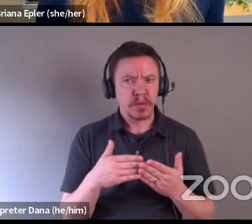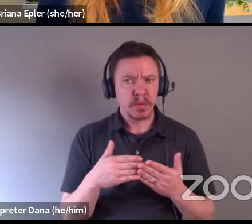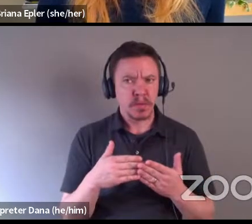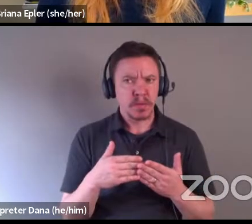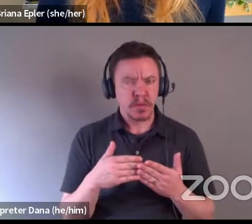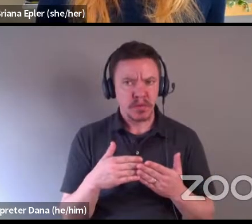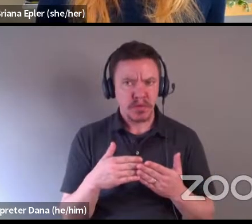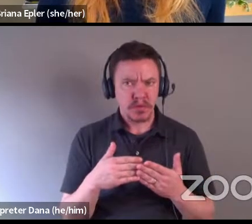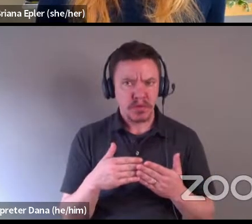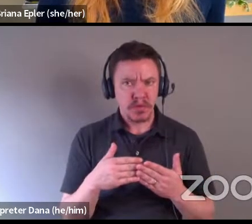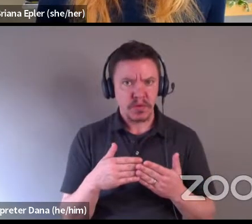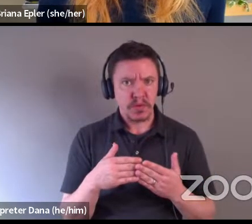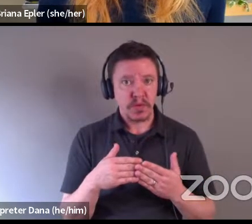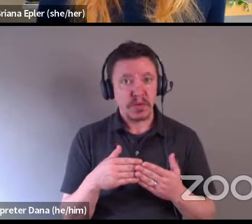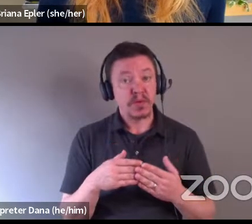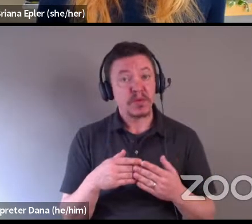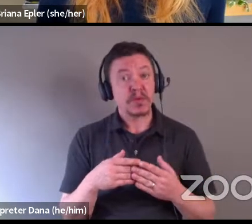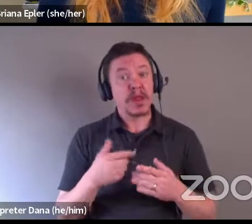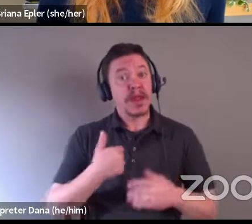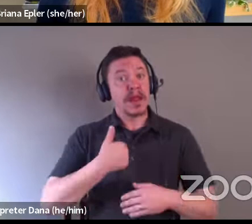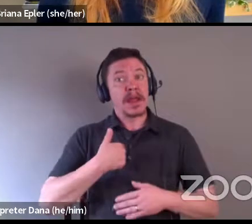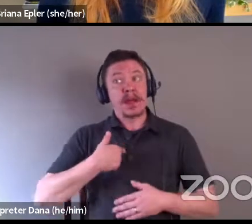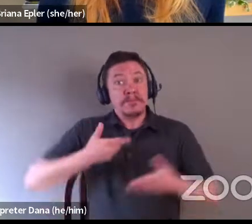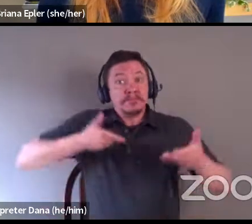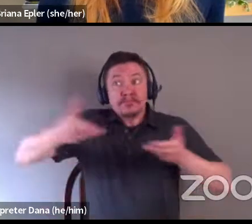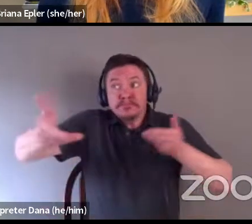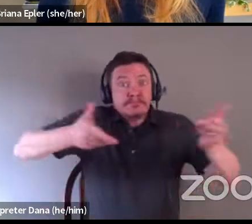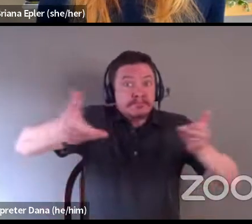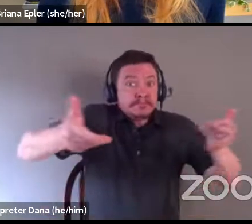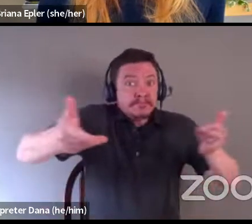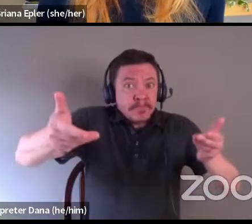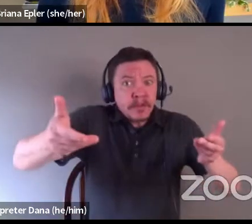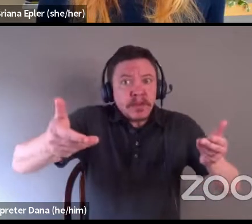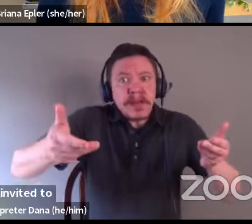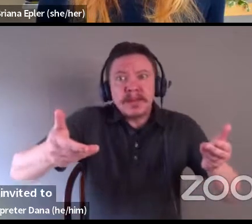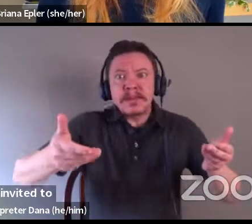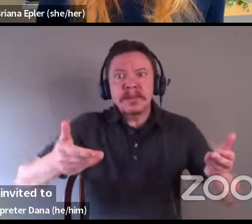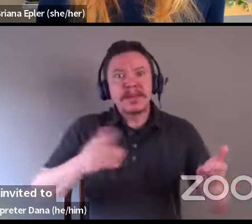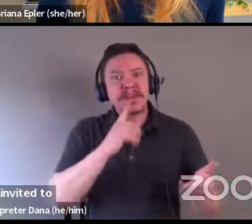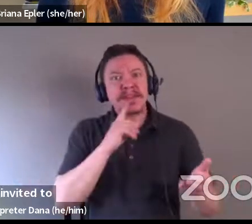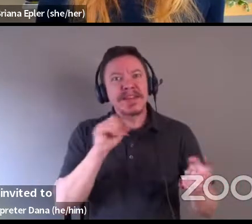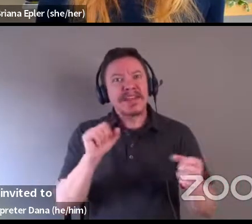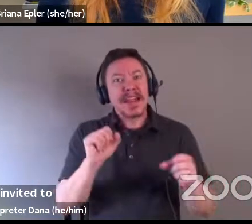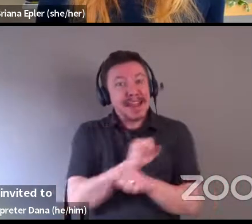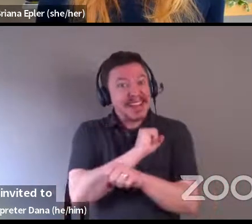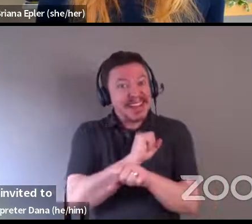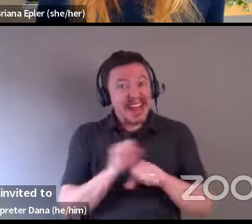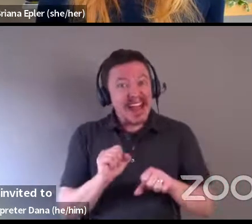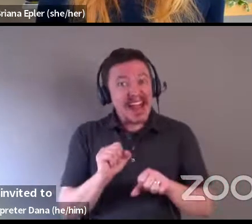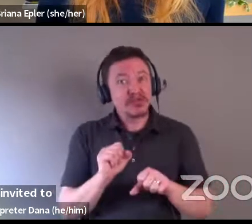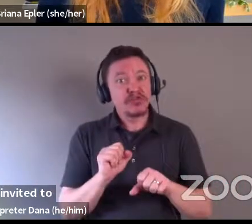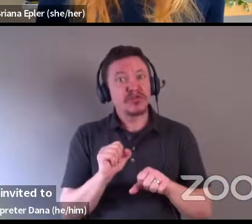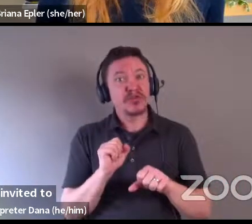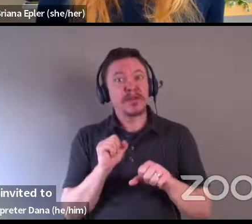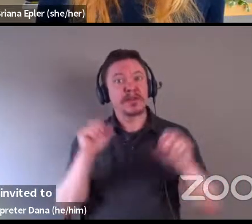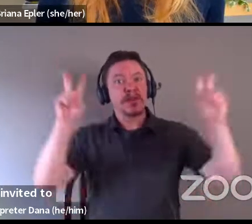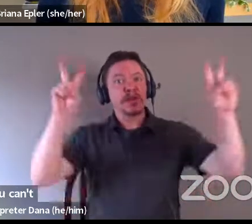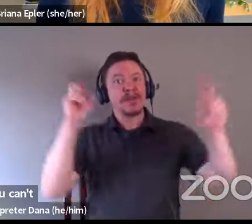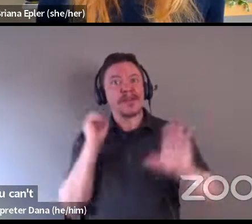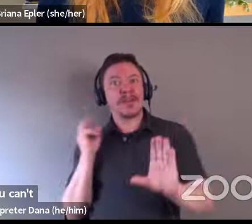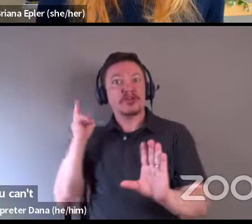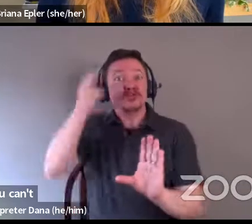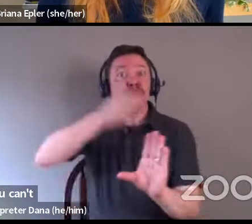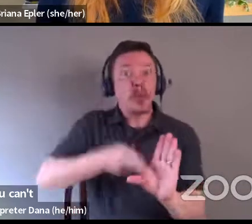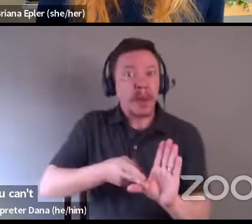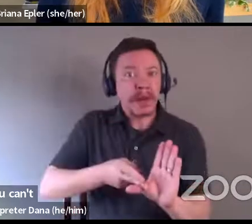you are invited to all those tables, but you can't actually sit at any of those